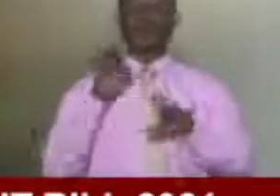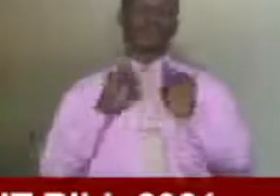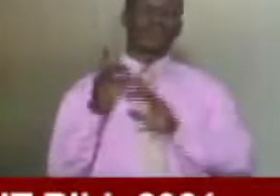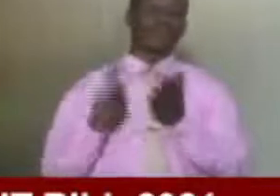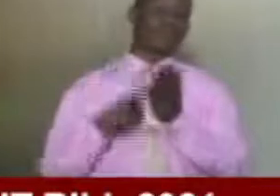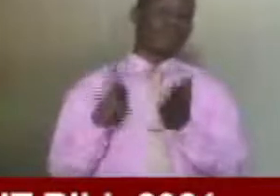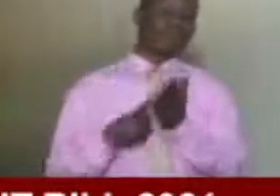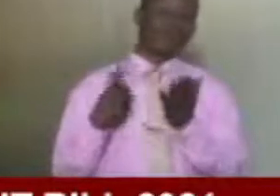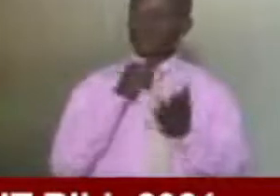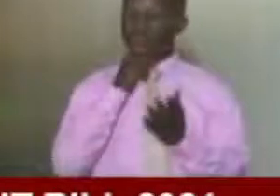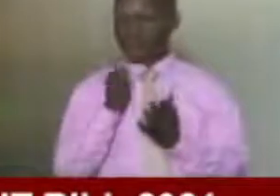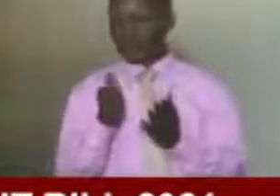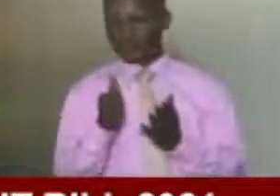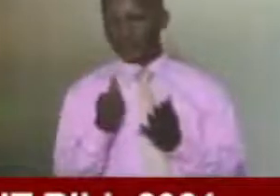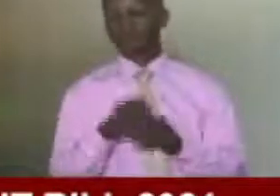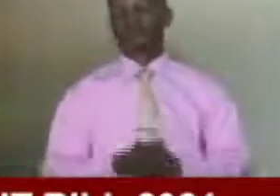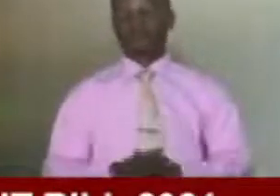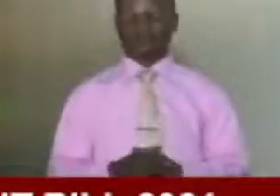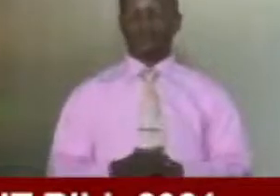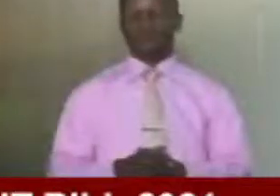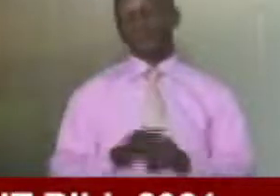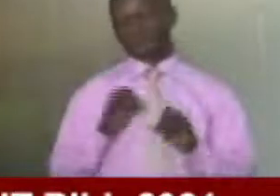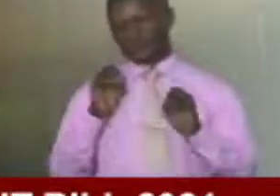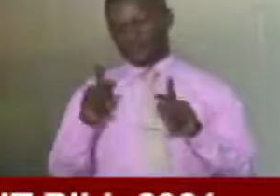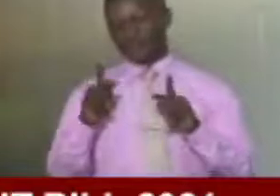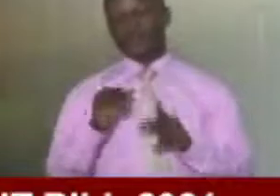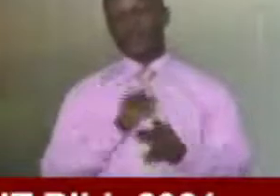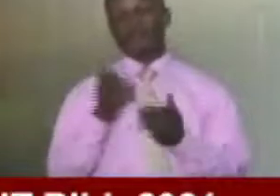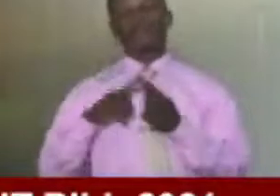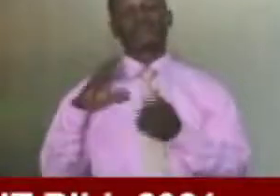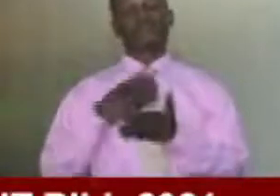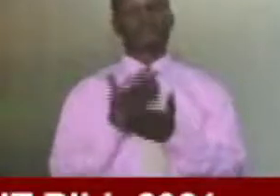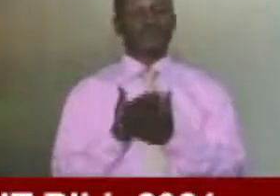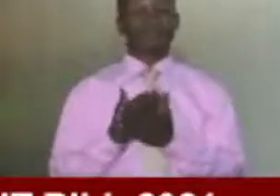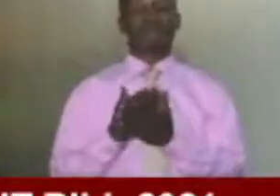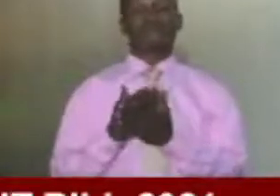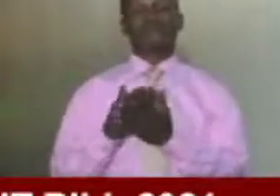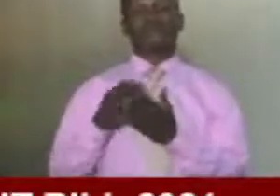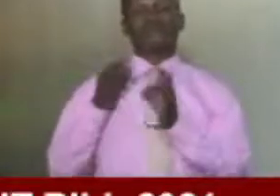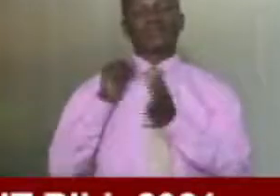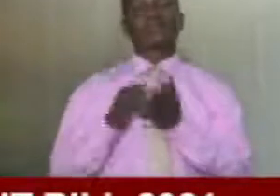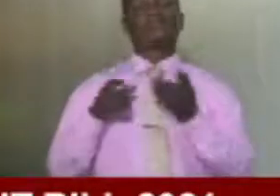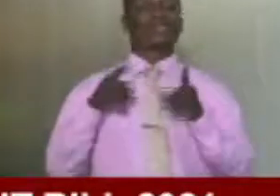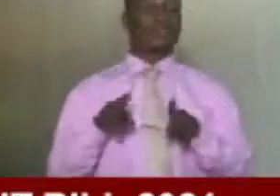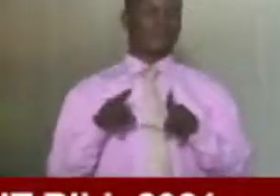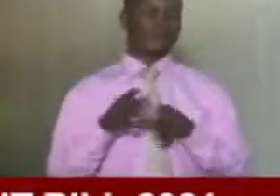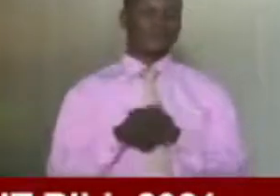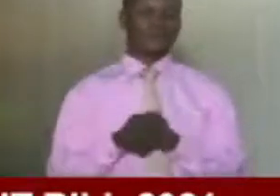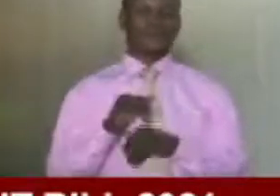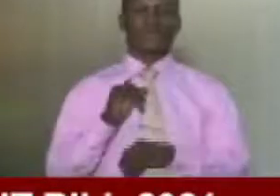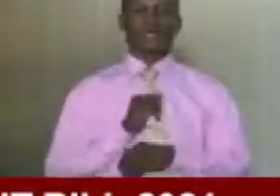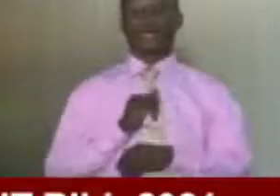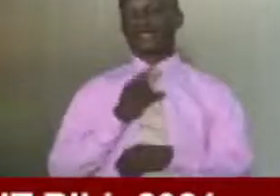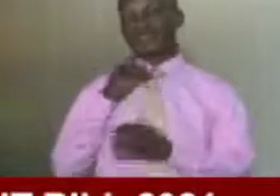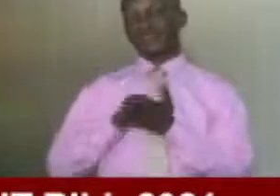it is taken over, yes. All right. I just wanted you to confirm to the governor that this exists. No, and I said that